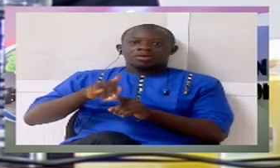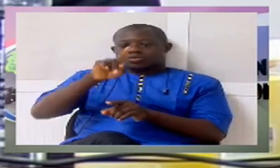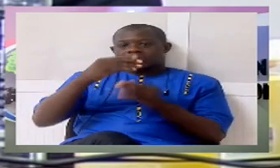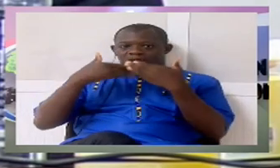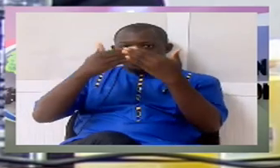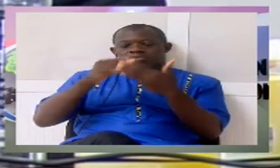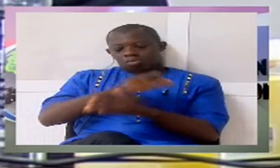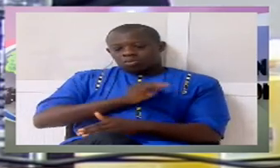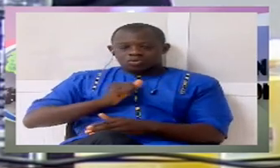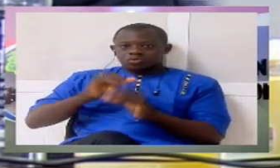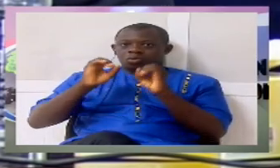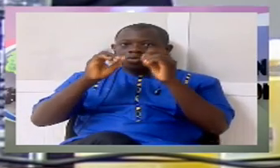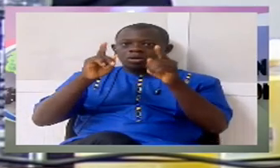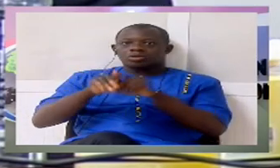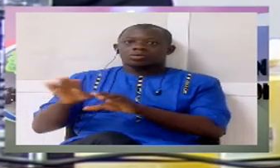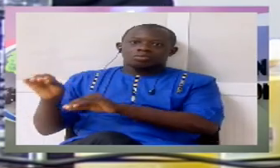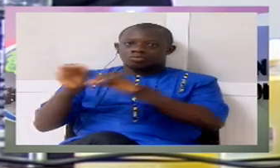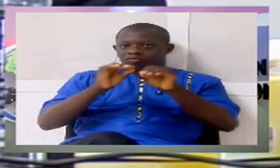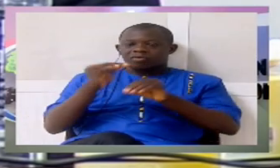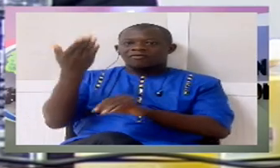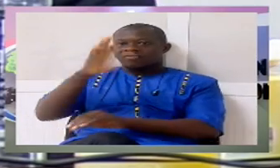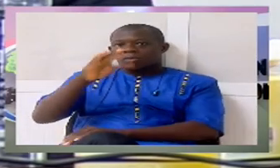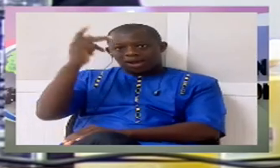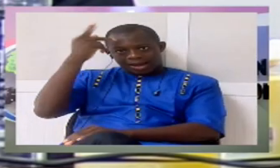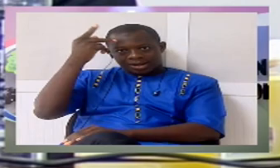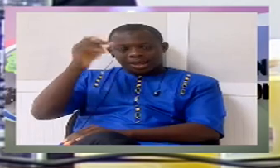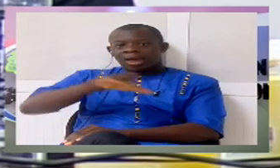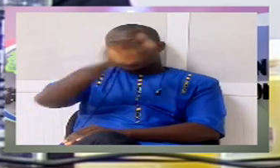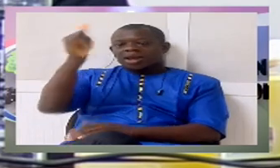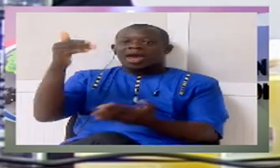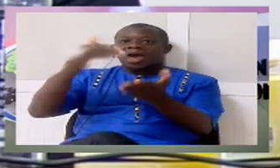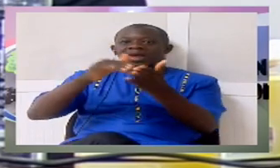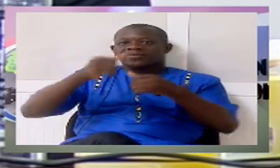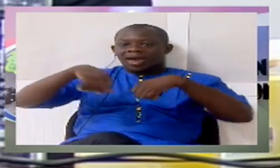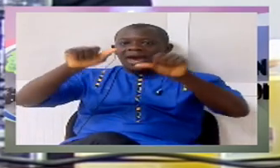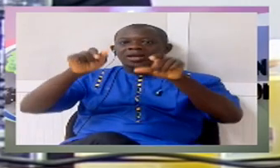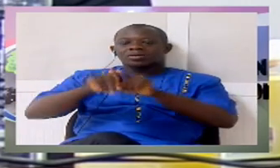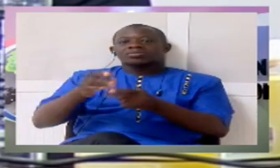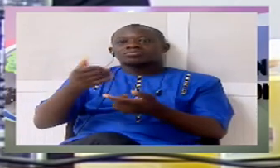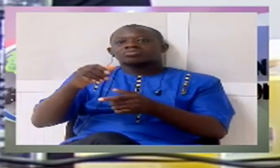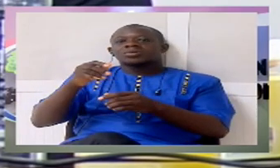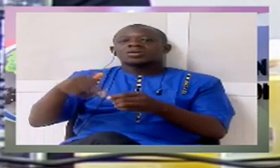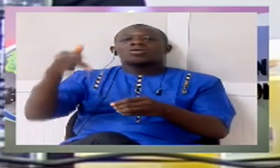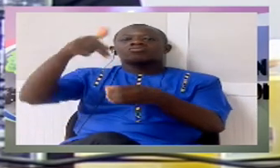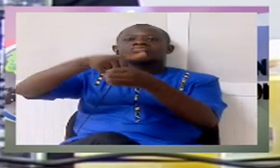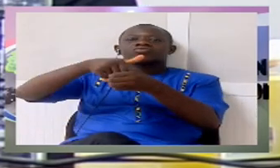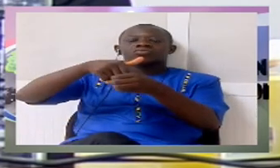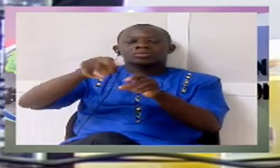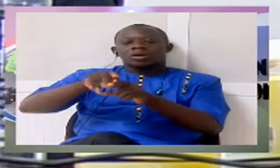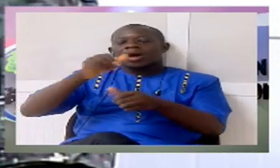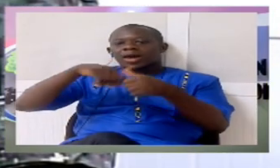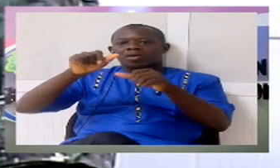you moved from Kanilai and you arrived around the Atlas on the battle